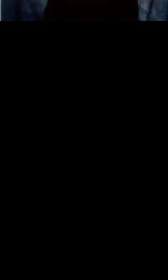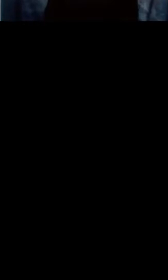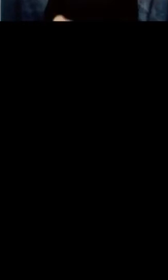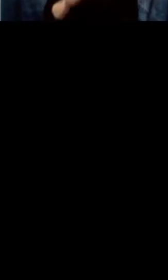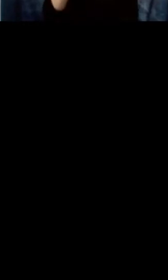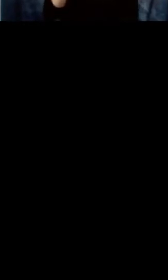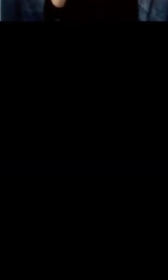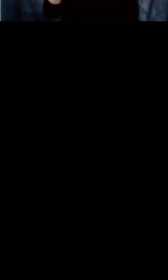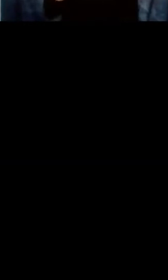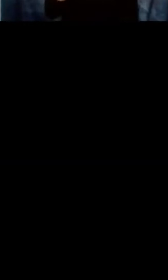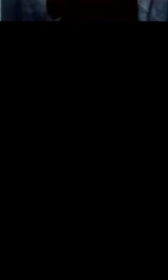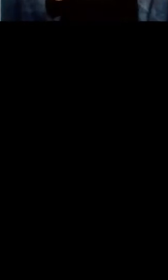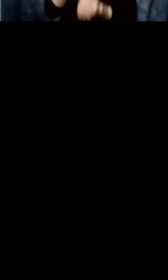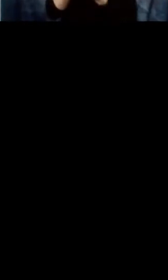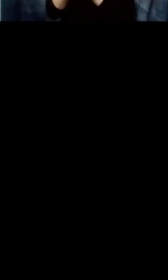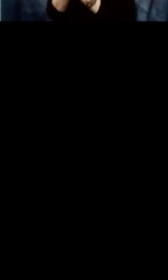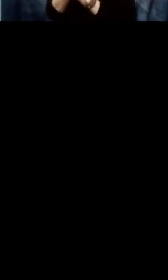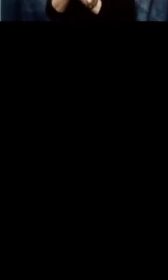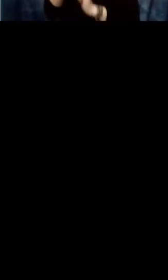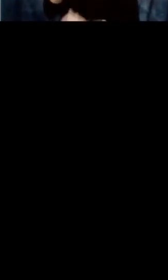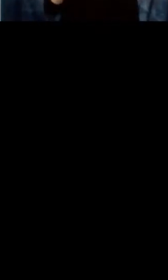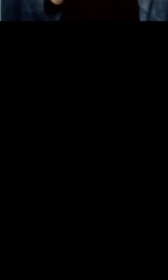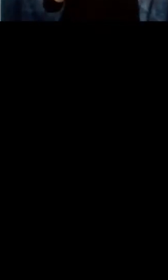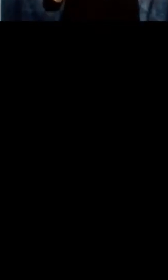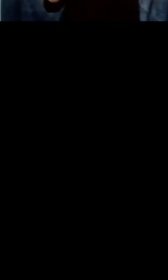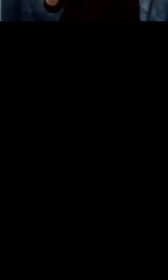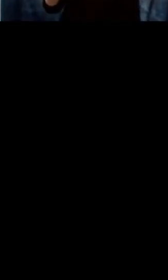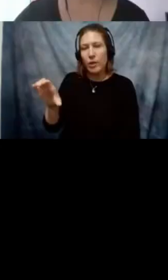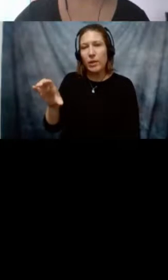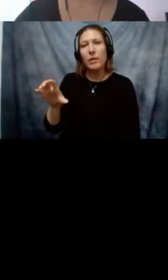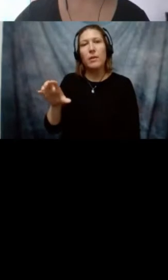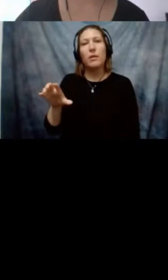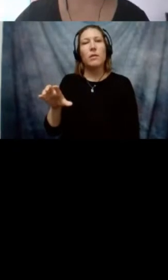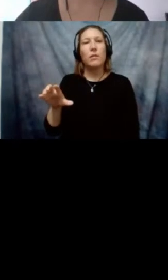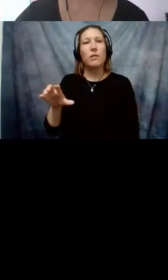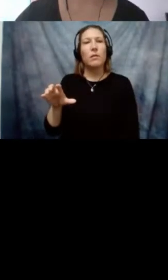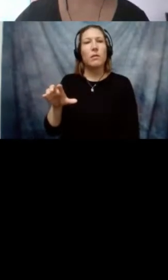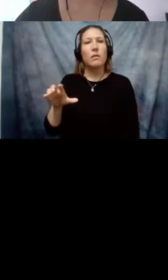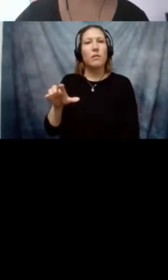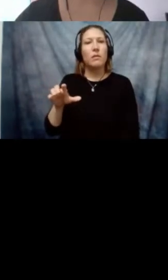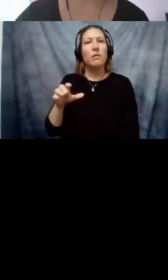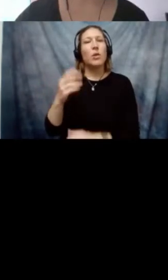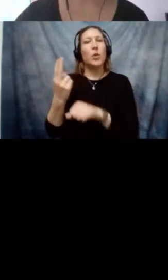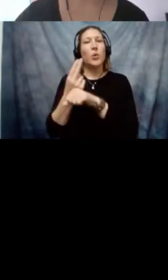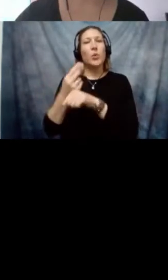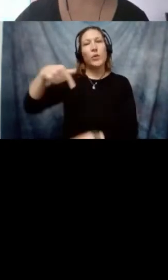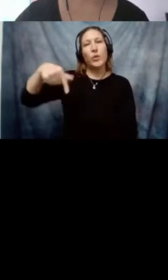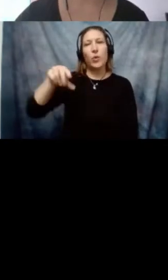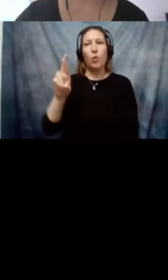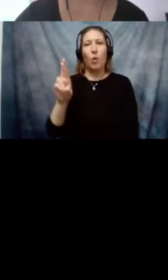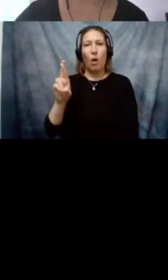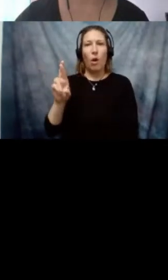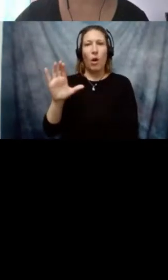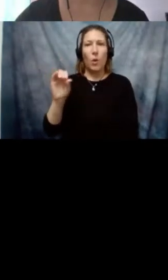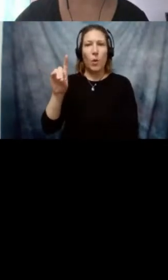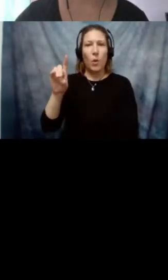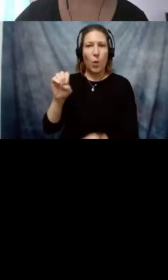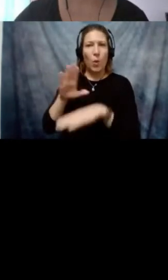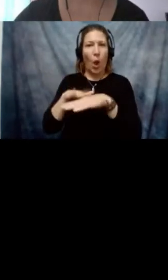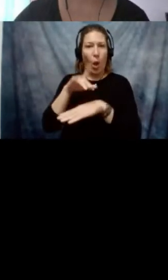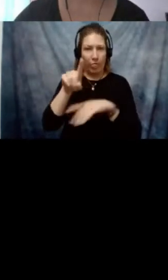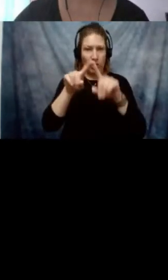translation services or closed captioning, I invite you to scan the QR code that is to your right of the